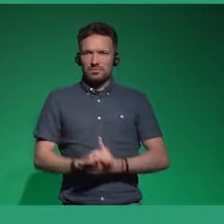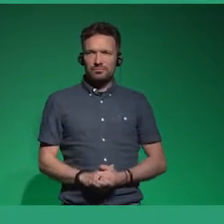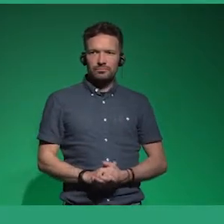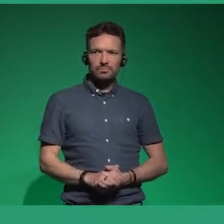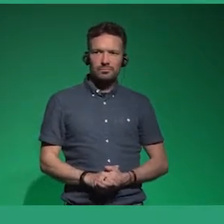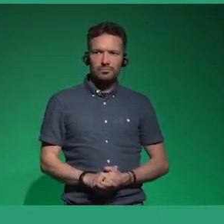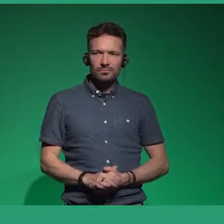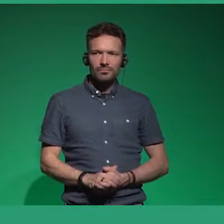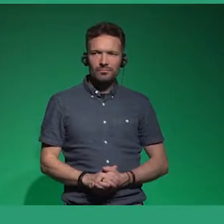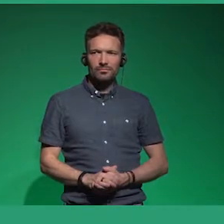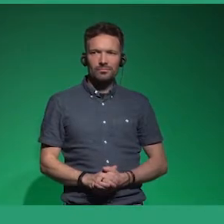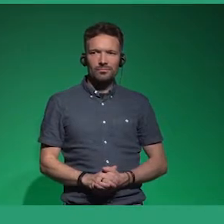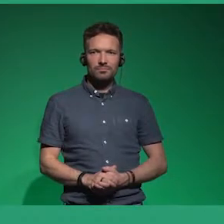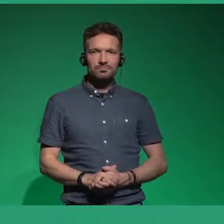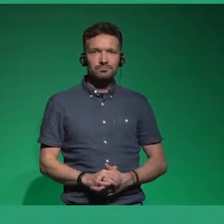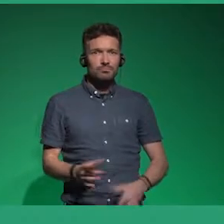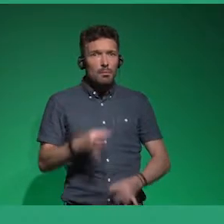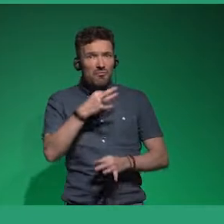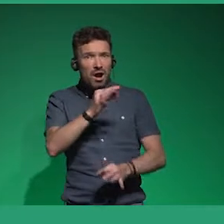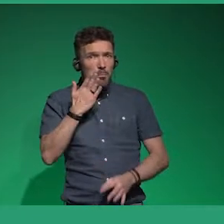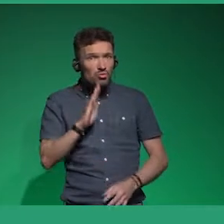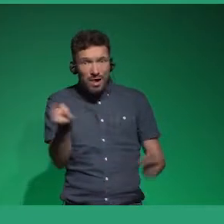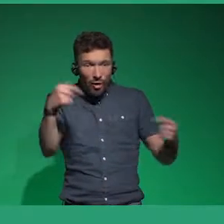Please. Yeah, please. Yeah.